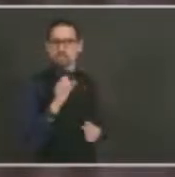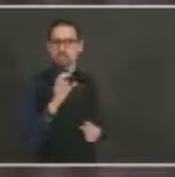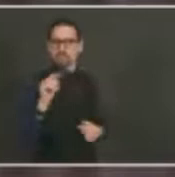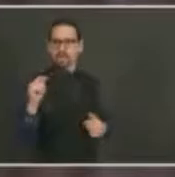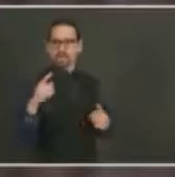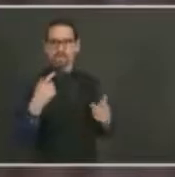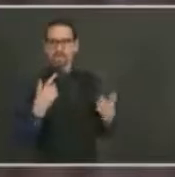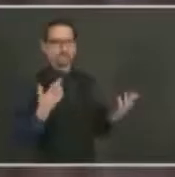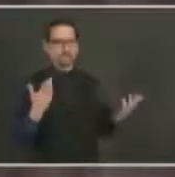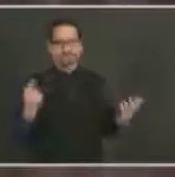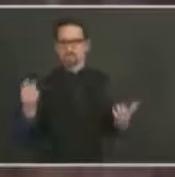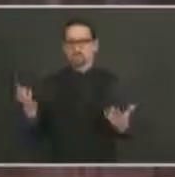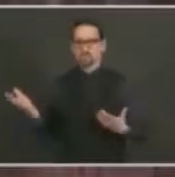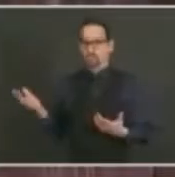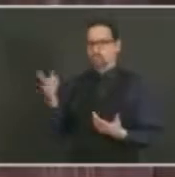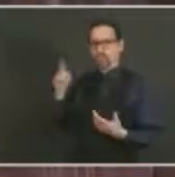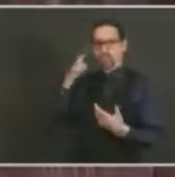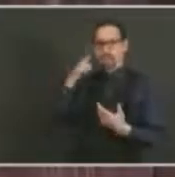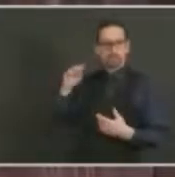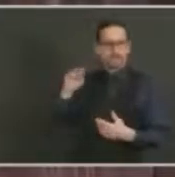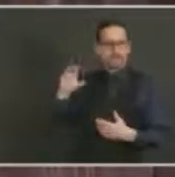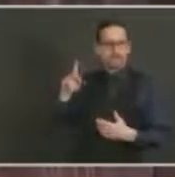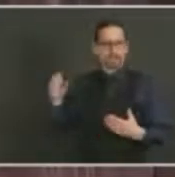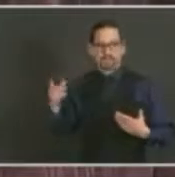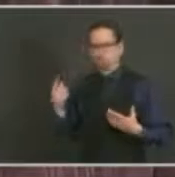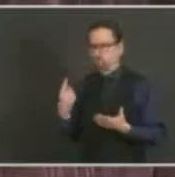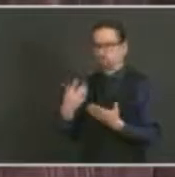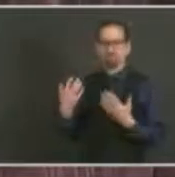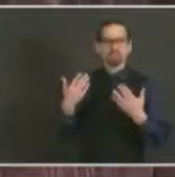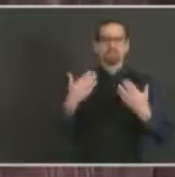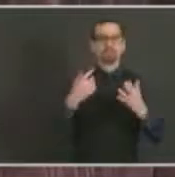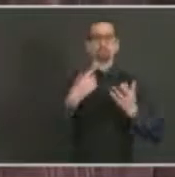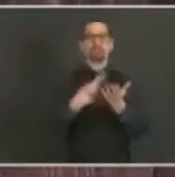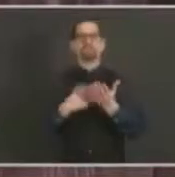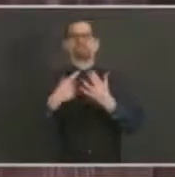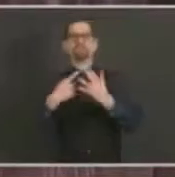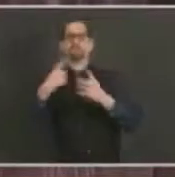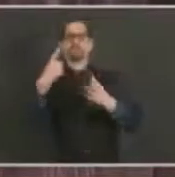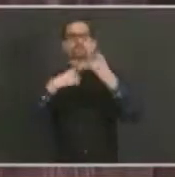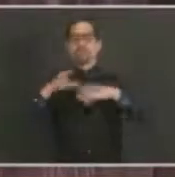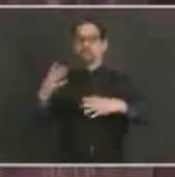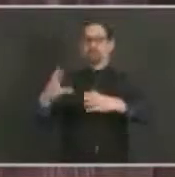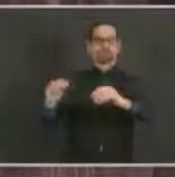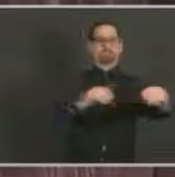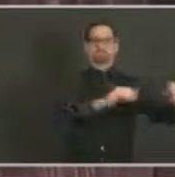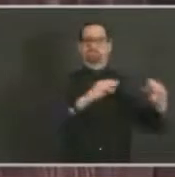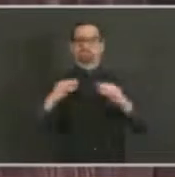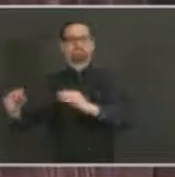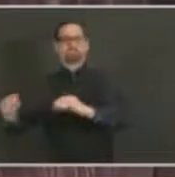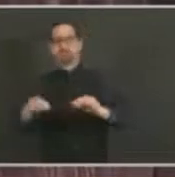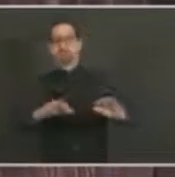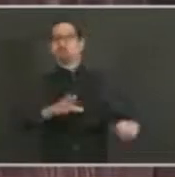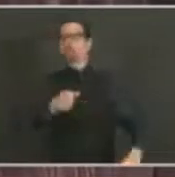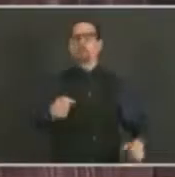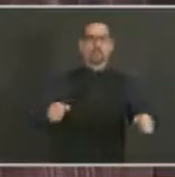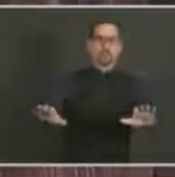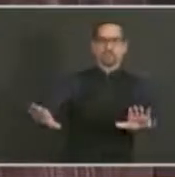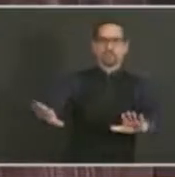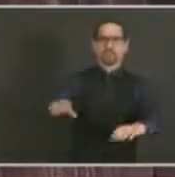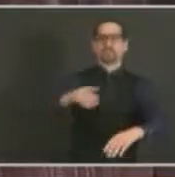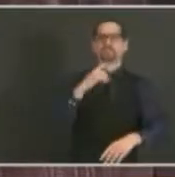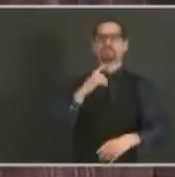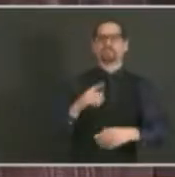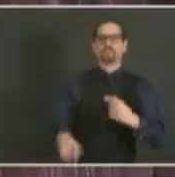take questions. Doctor, why isn't there one place for people to call or sign up for a vaccine, right? You